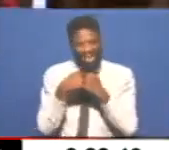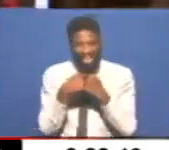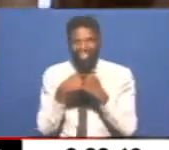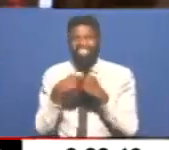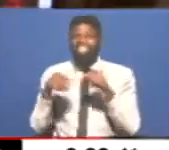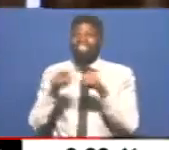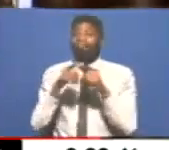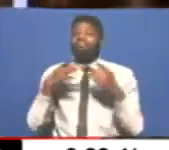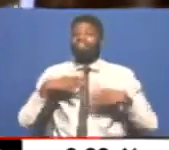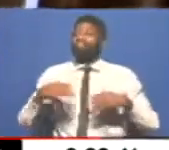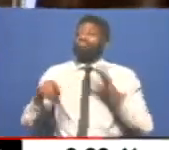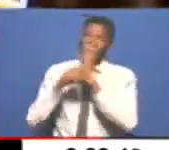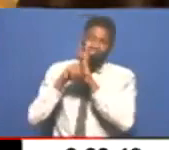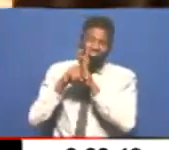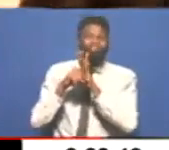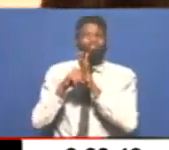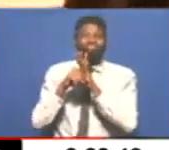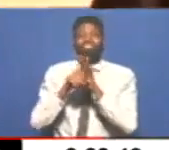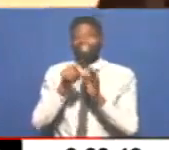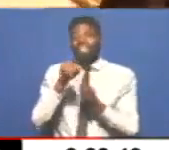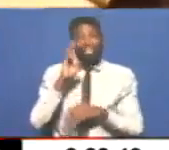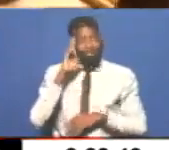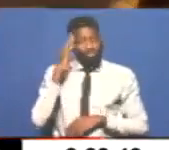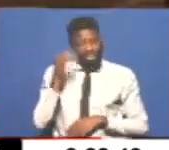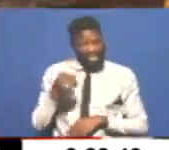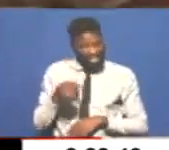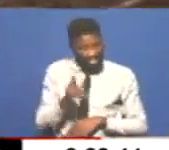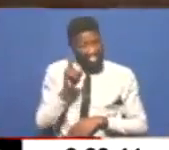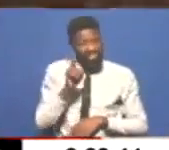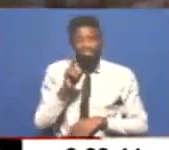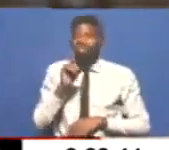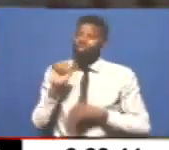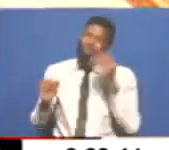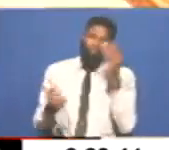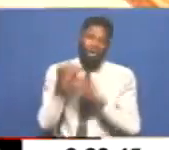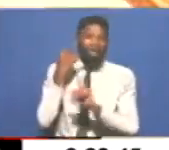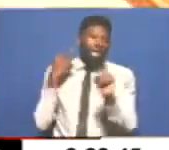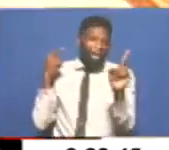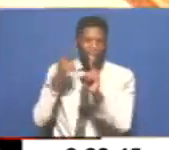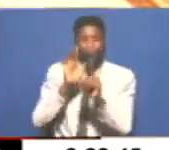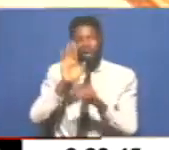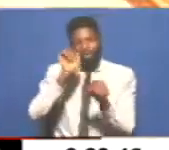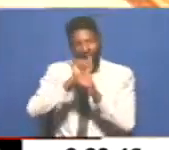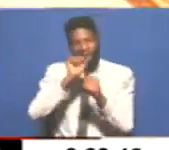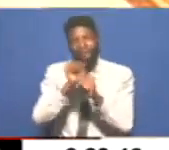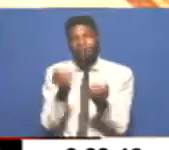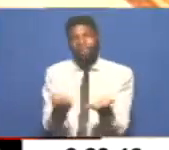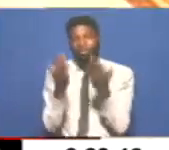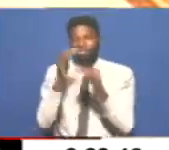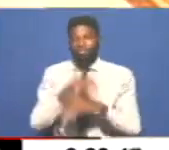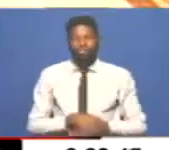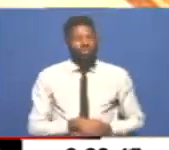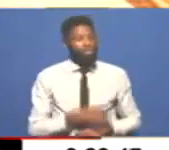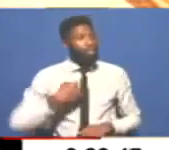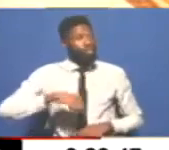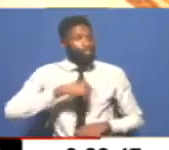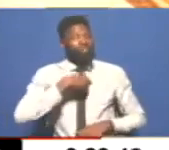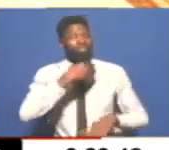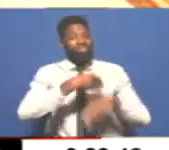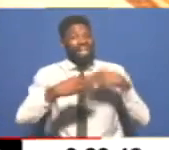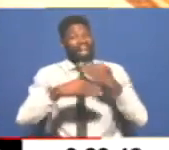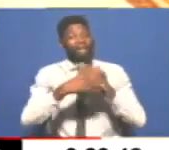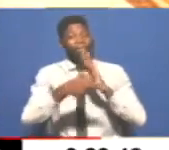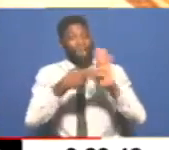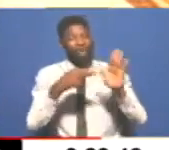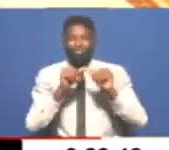business are the very reason he wakes up each day to better himself and his art. We're building a brand that will last longer than